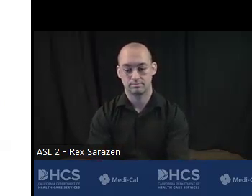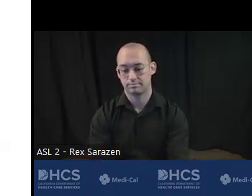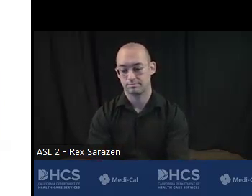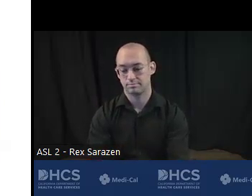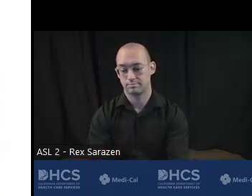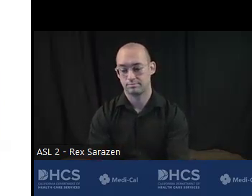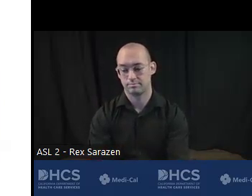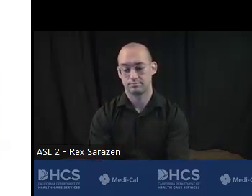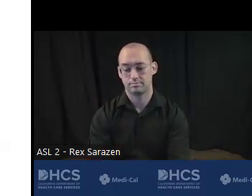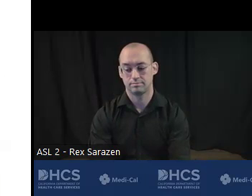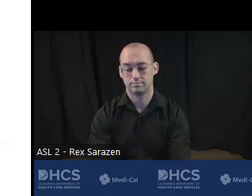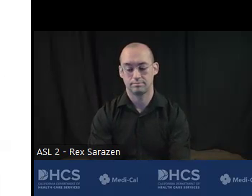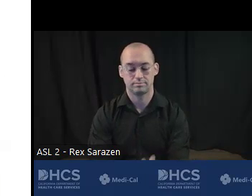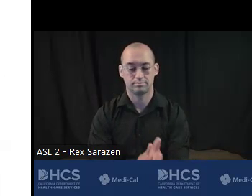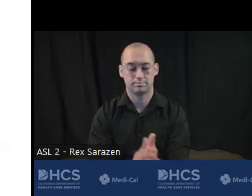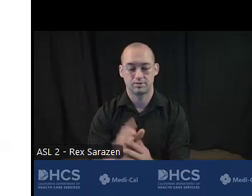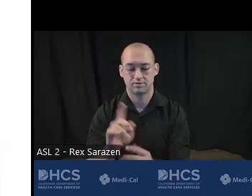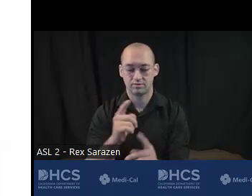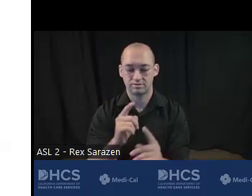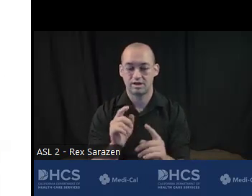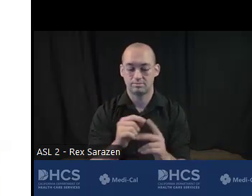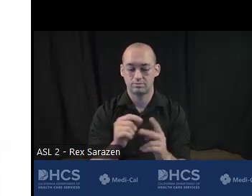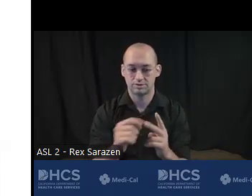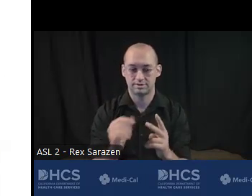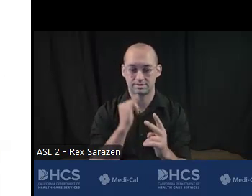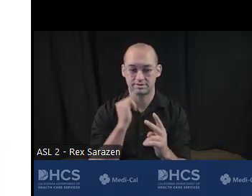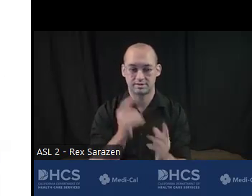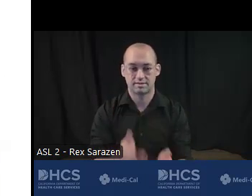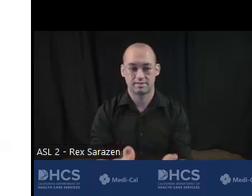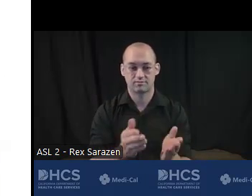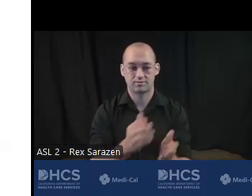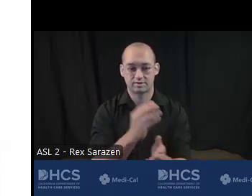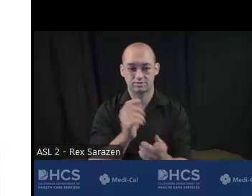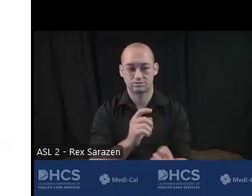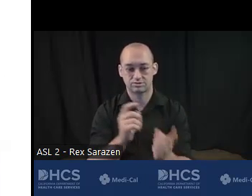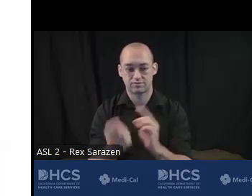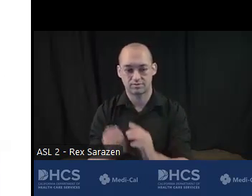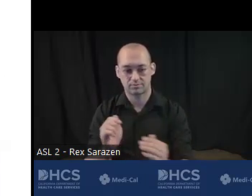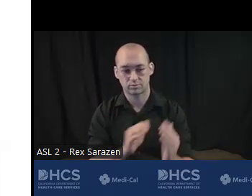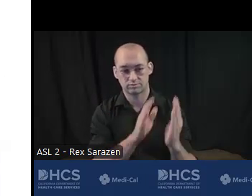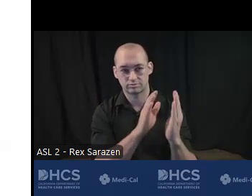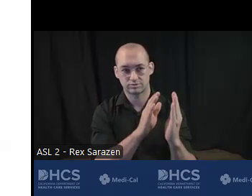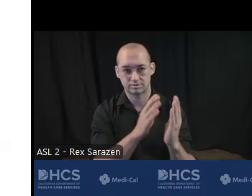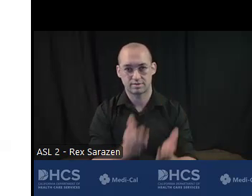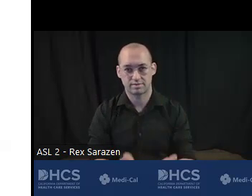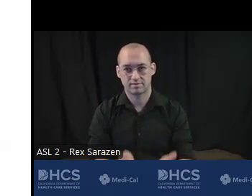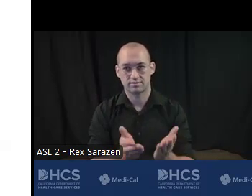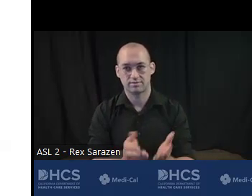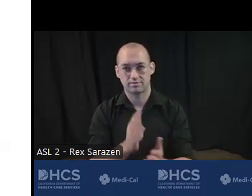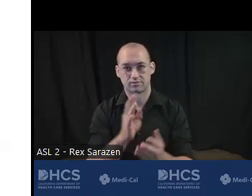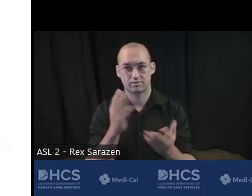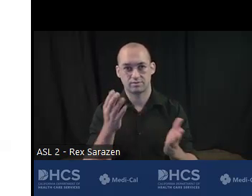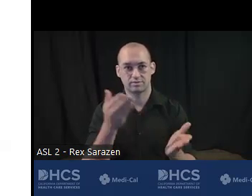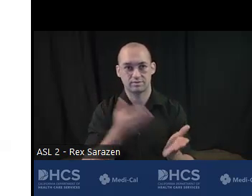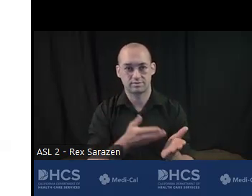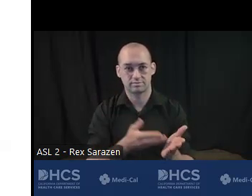waivers. The first option we are referring to as a lift and shift approach. Would involve lifting the four existing HCBS